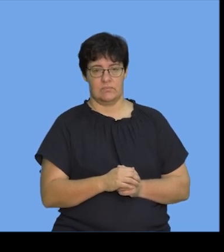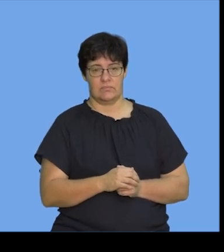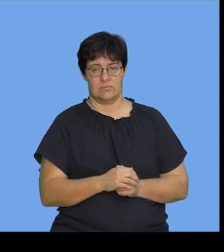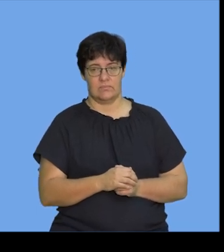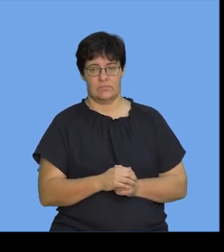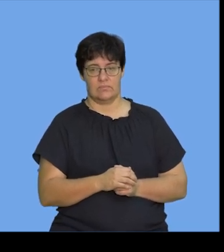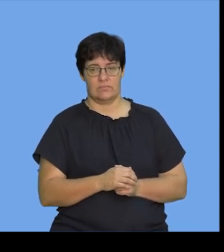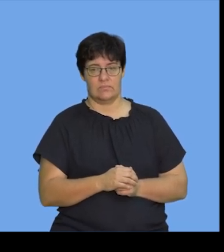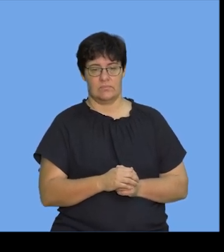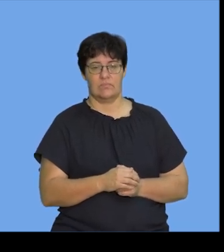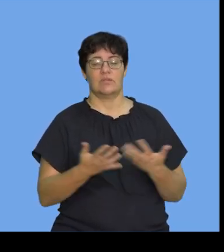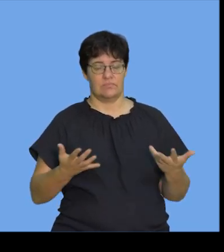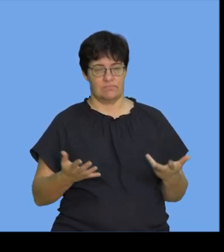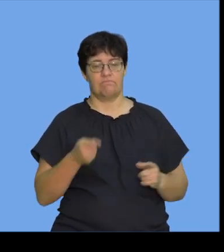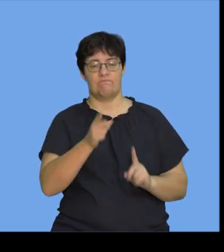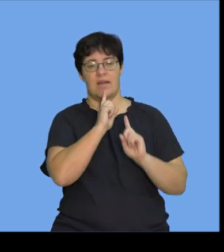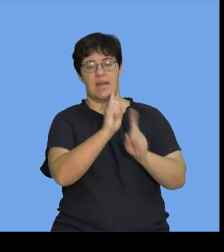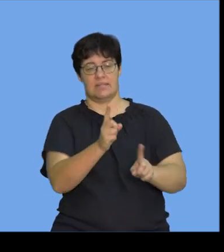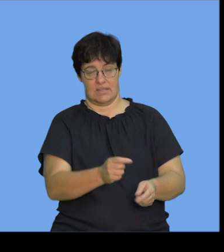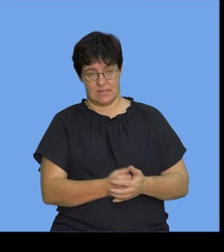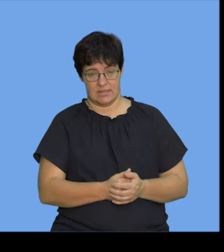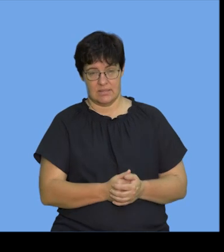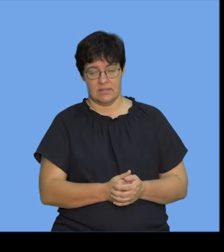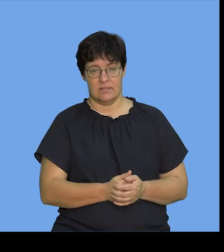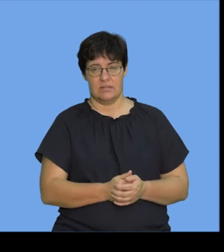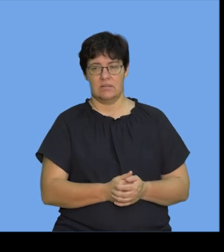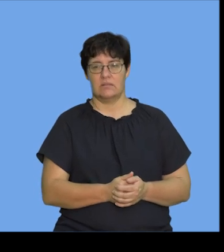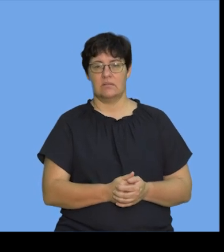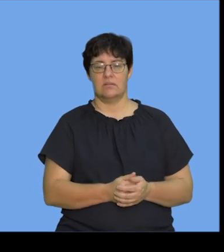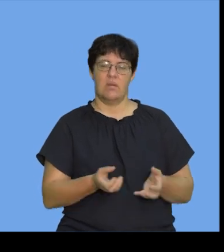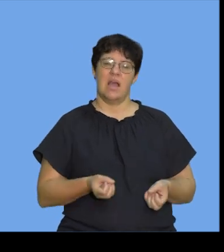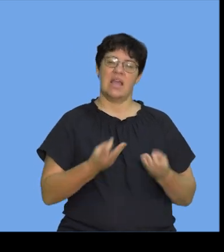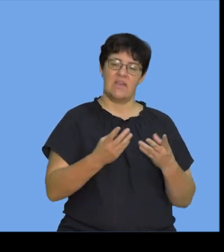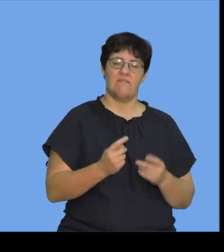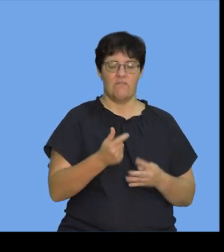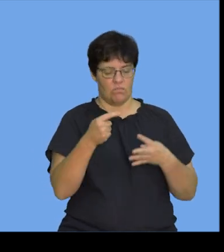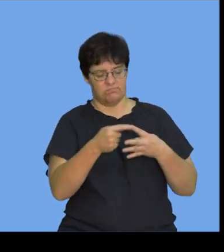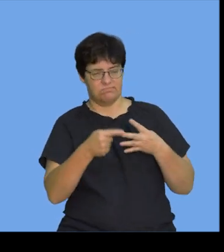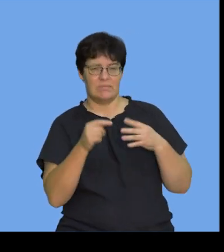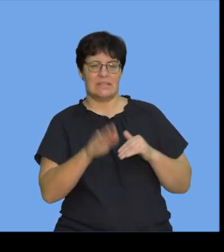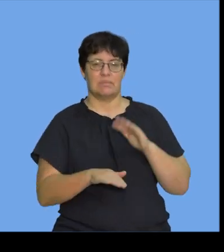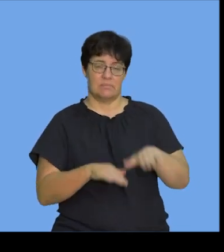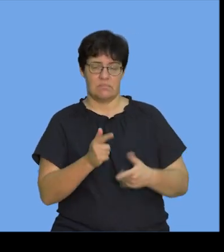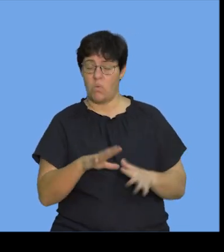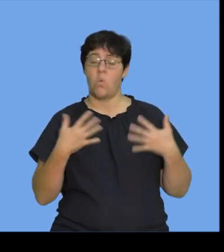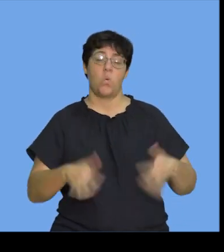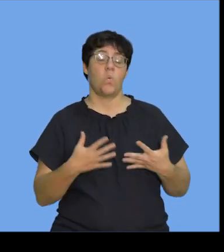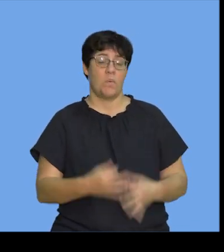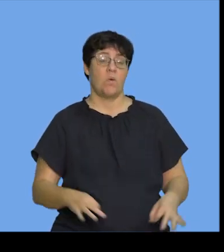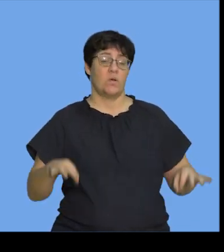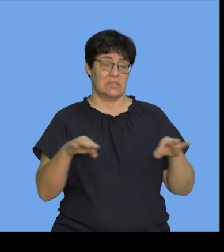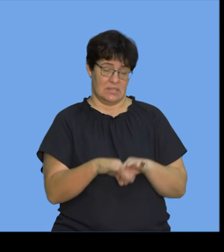4,092, and that will be the answer there. So let me just give you a few steps that I think are very important for you to